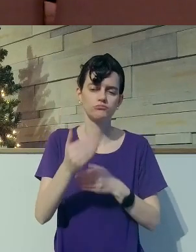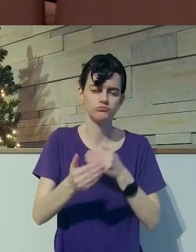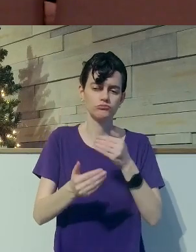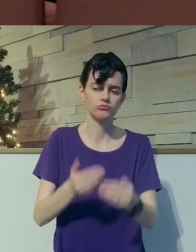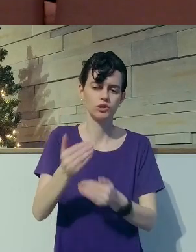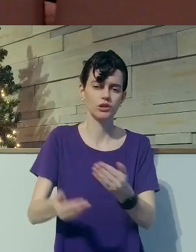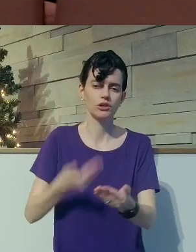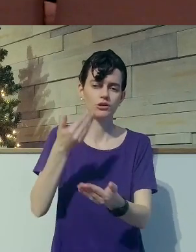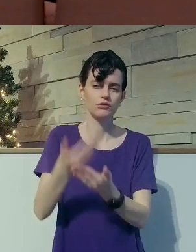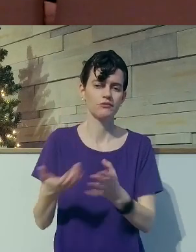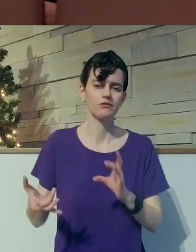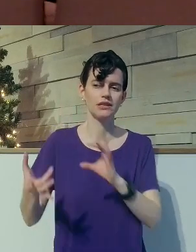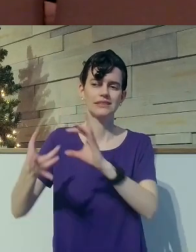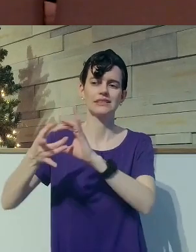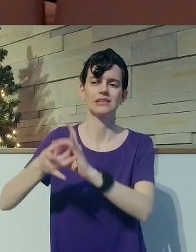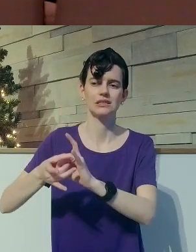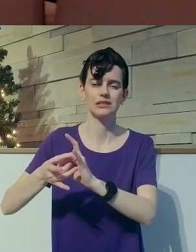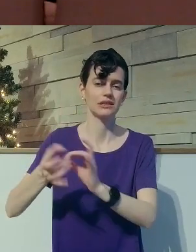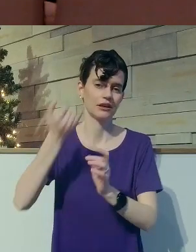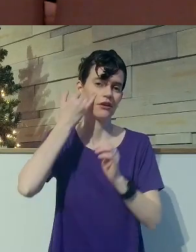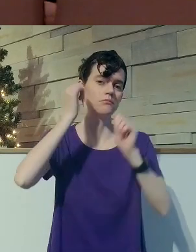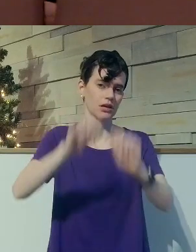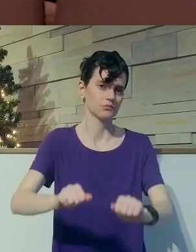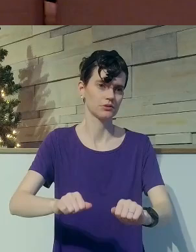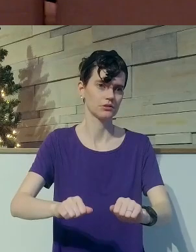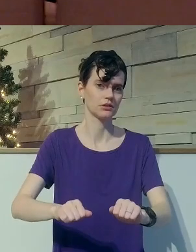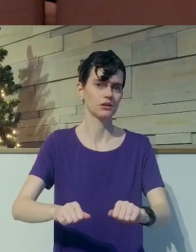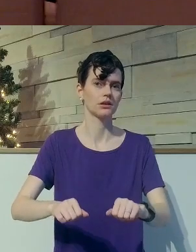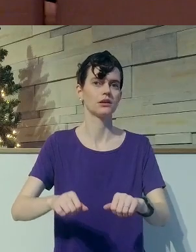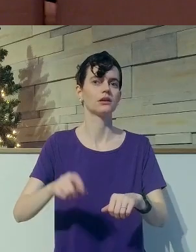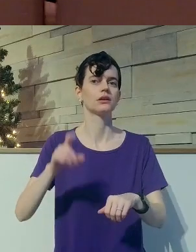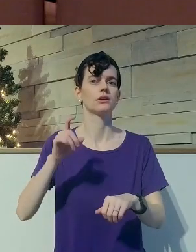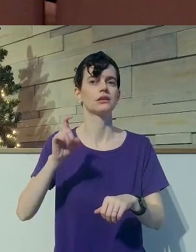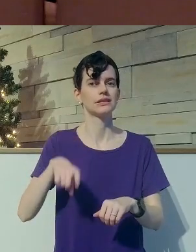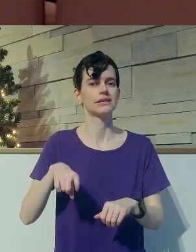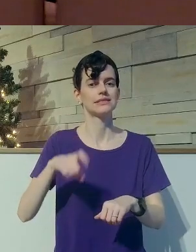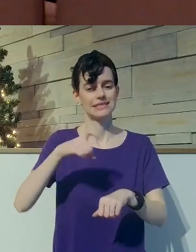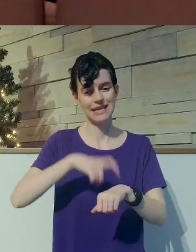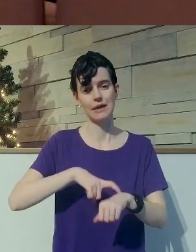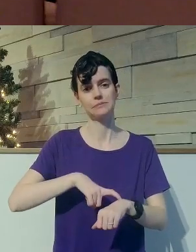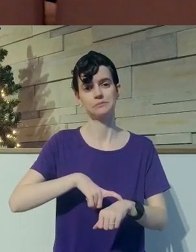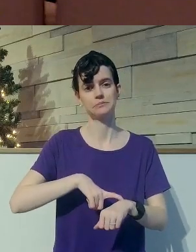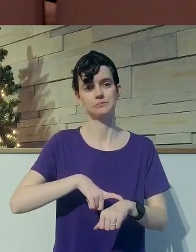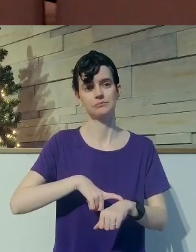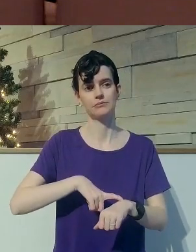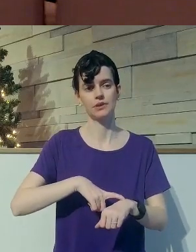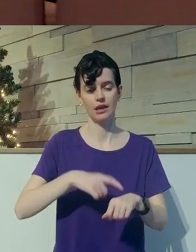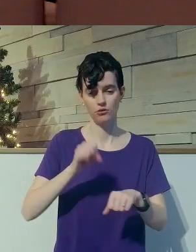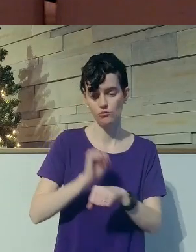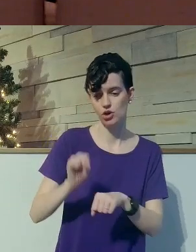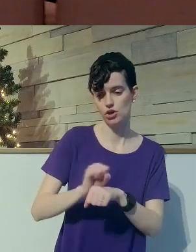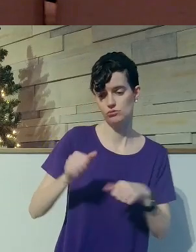a reconciliation of getting back together if you can. And it takes time and